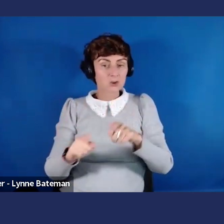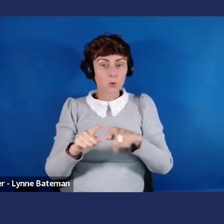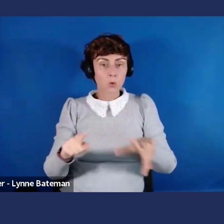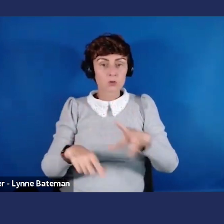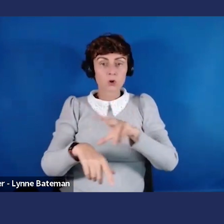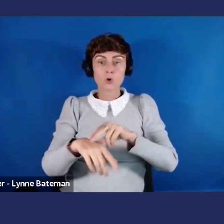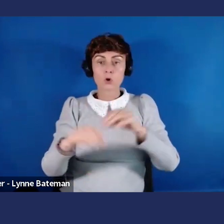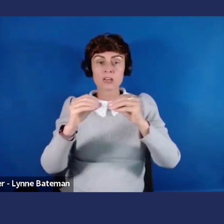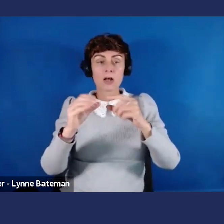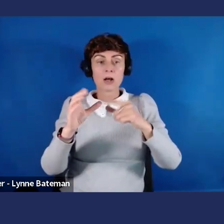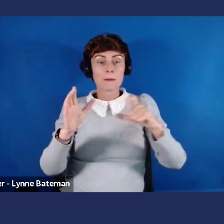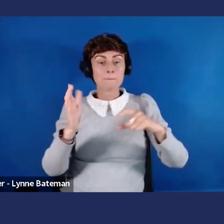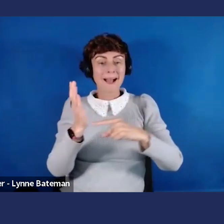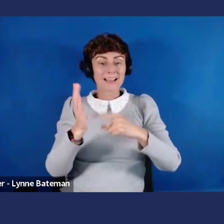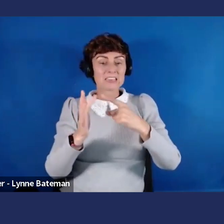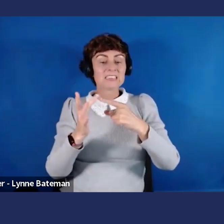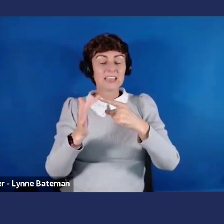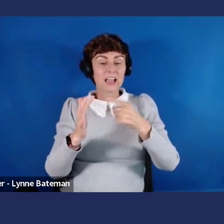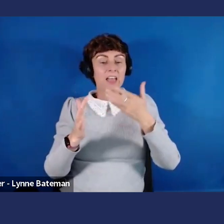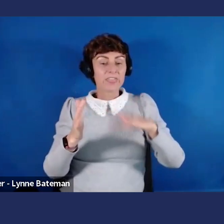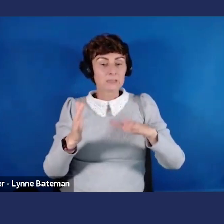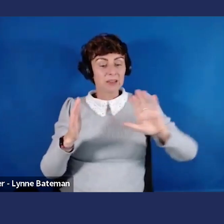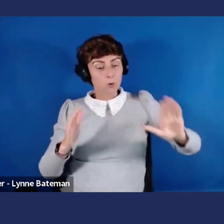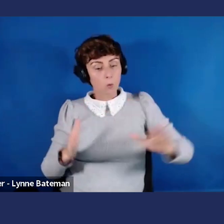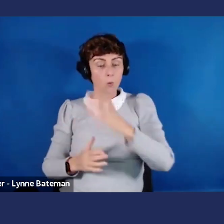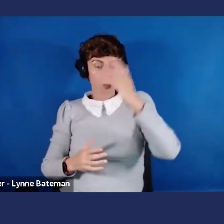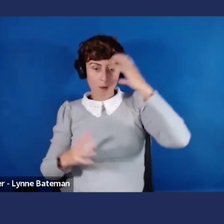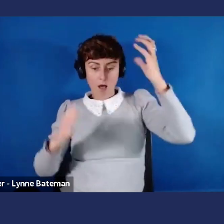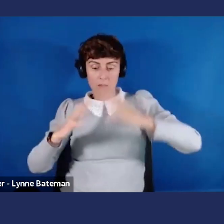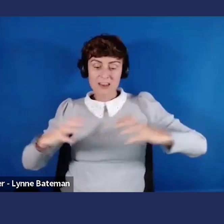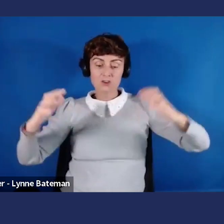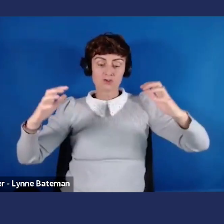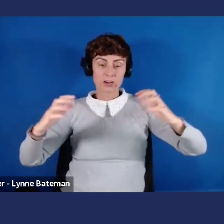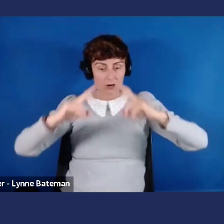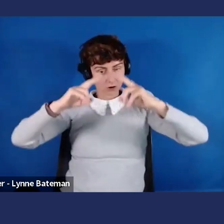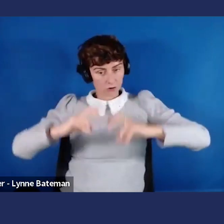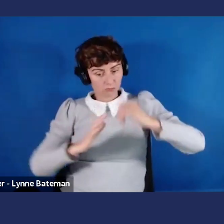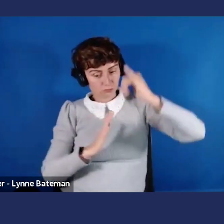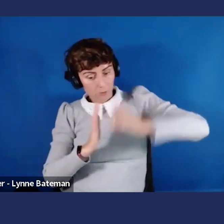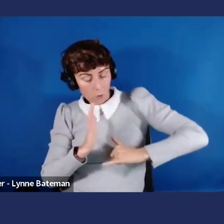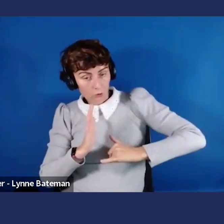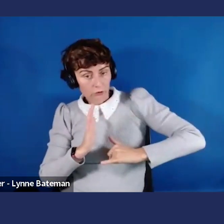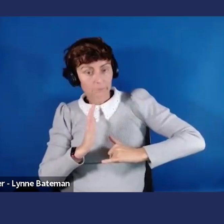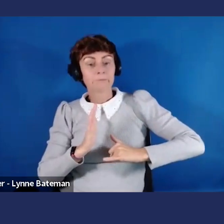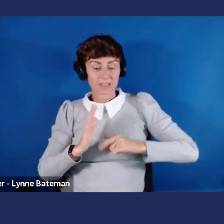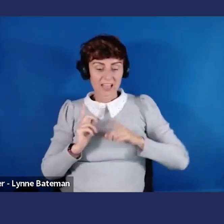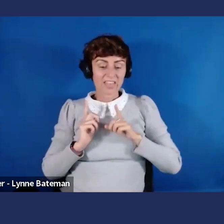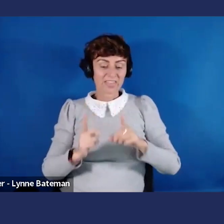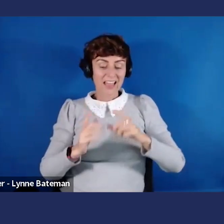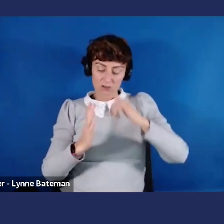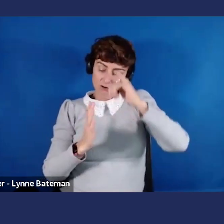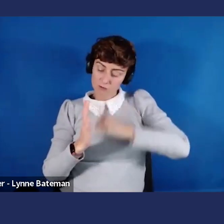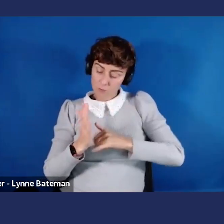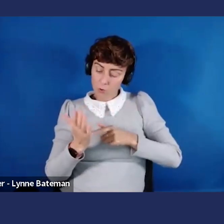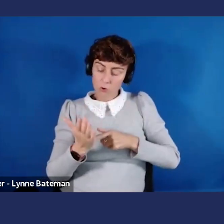recent all-parliamentary group report on birth trauma. And essentially what that report was trying to do is it highlighted as around trying